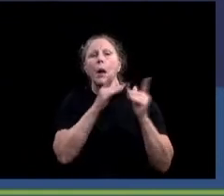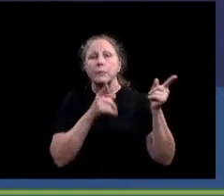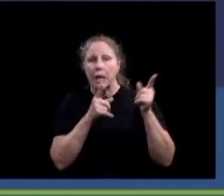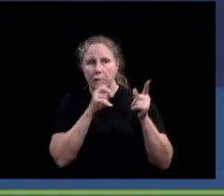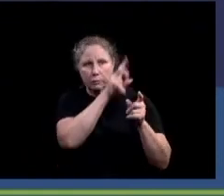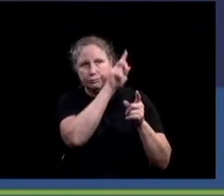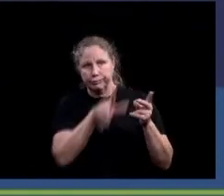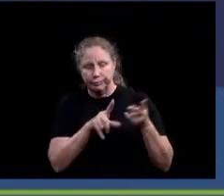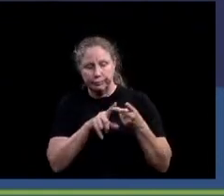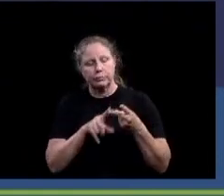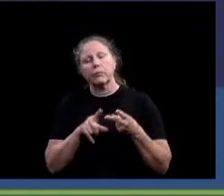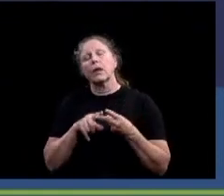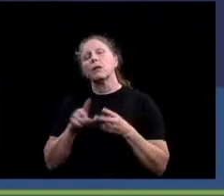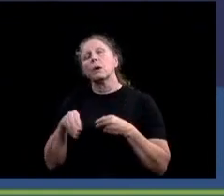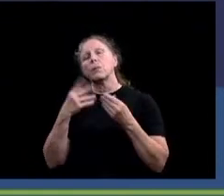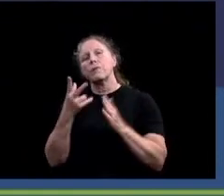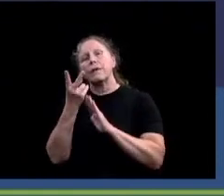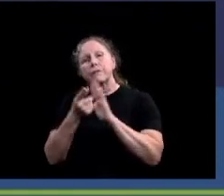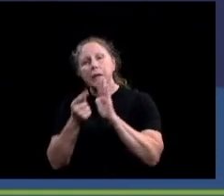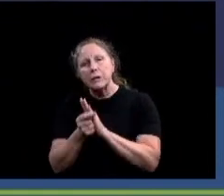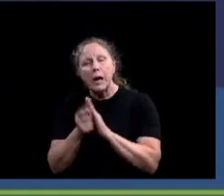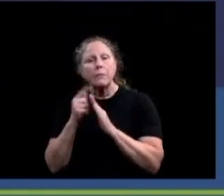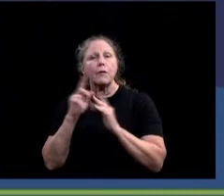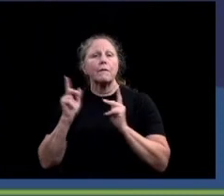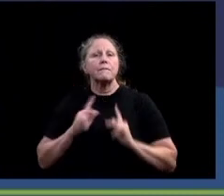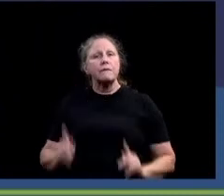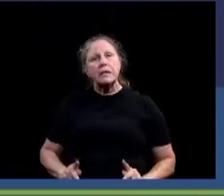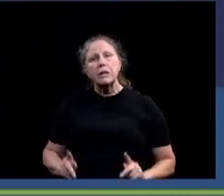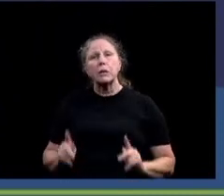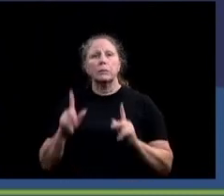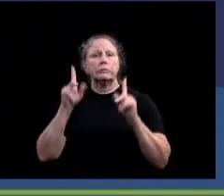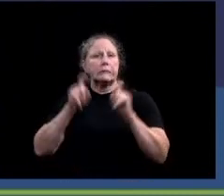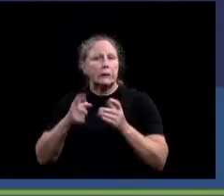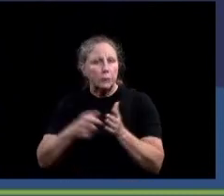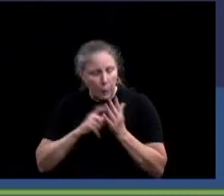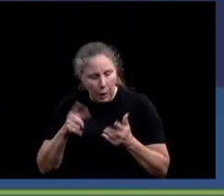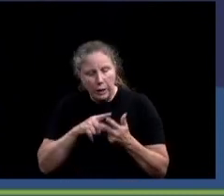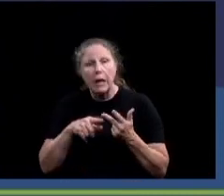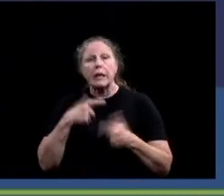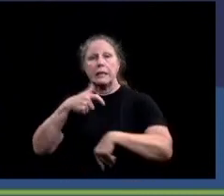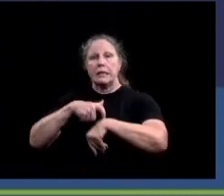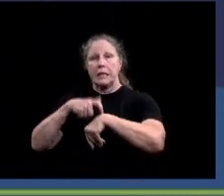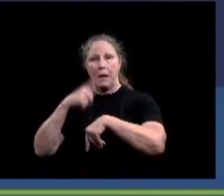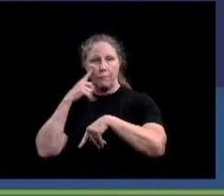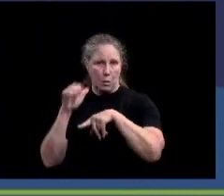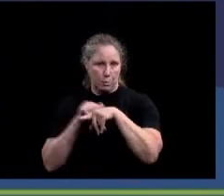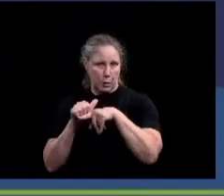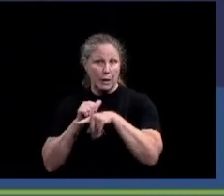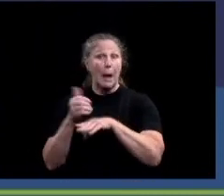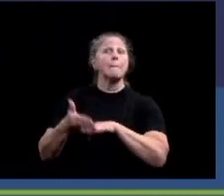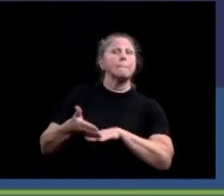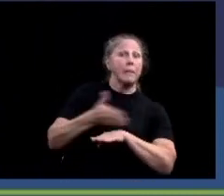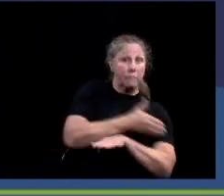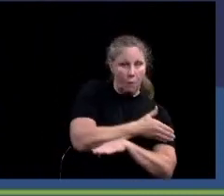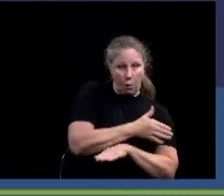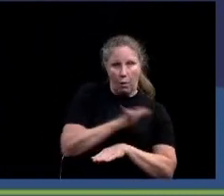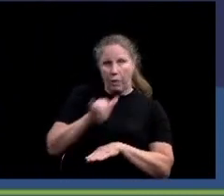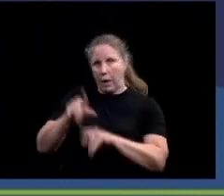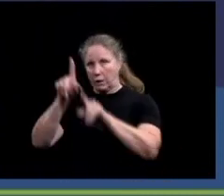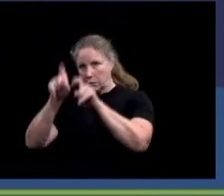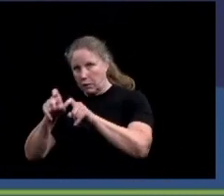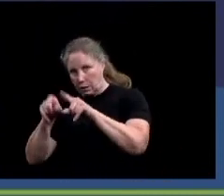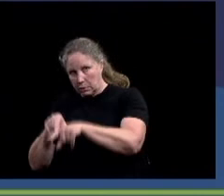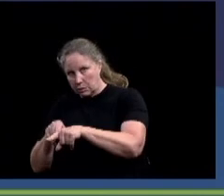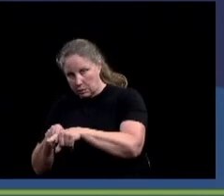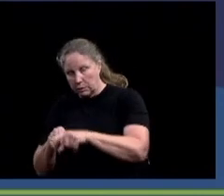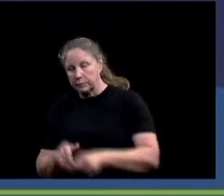physical agility test and provide a time to practice before the day of the official test. We can only